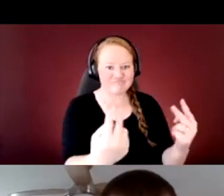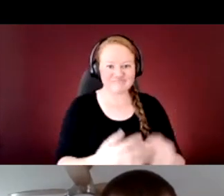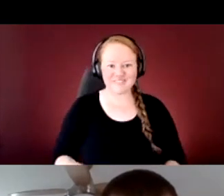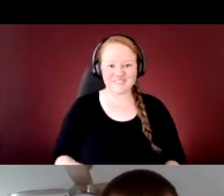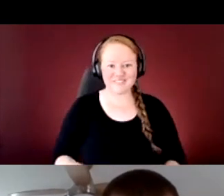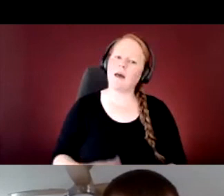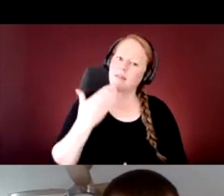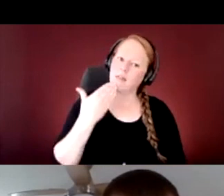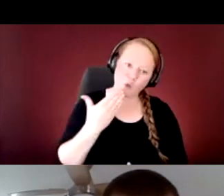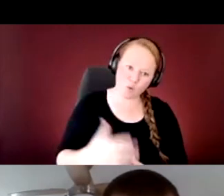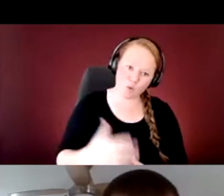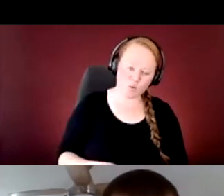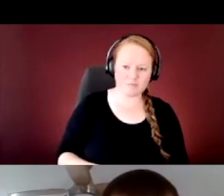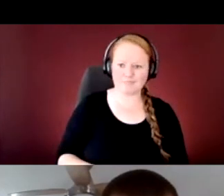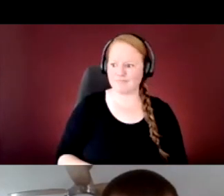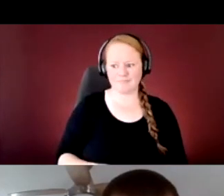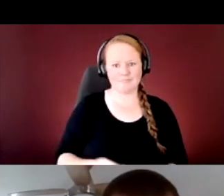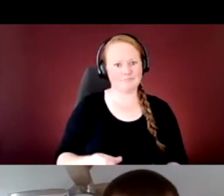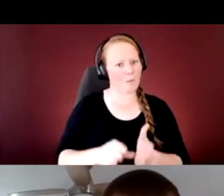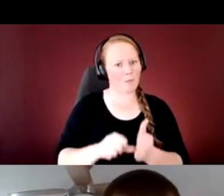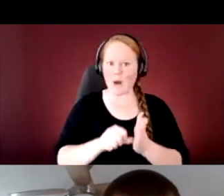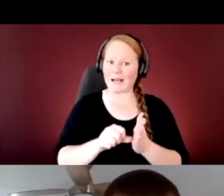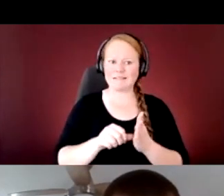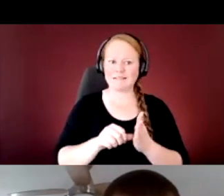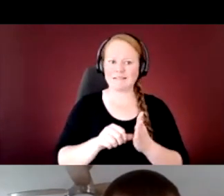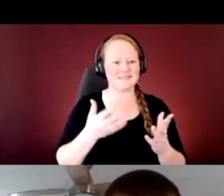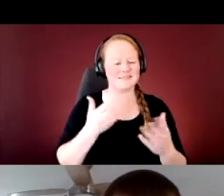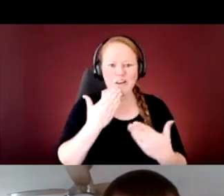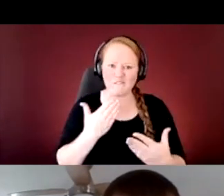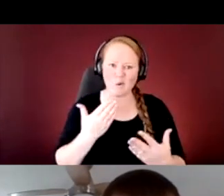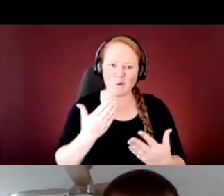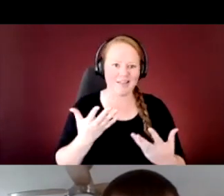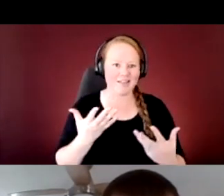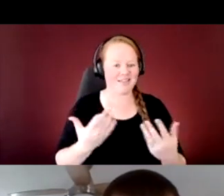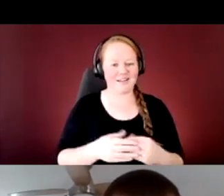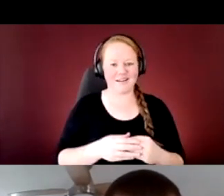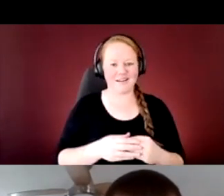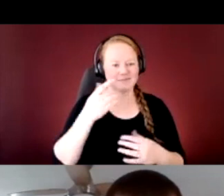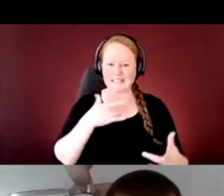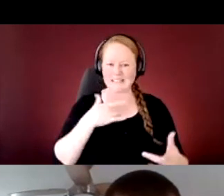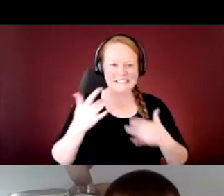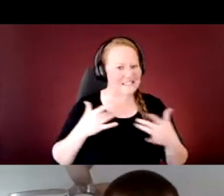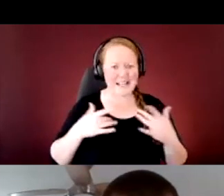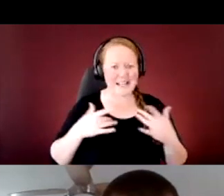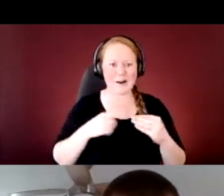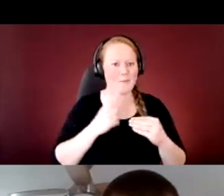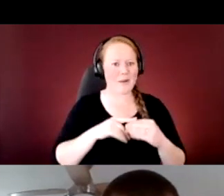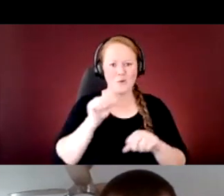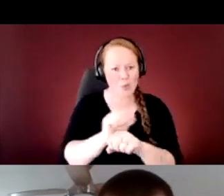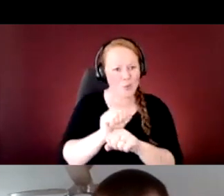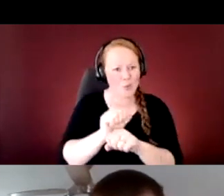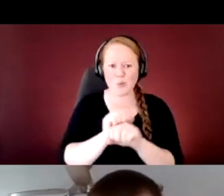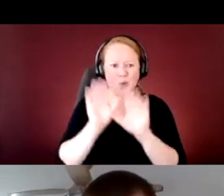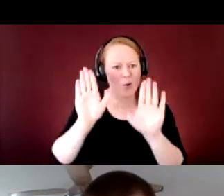could not be more impressed, more grateful, or more ecstatic about the extraordinary work that this